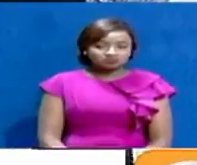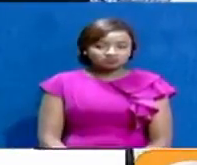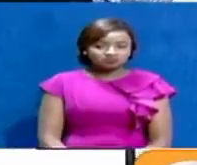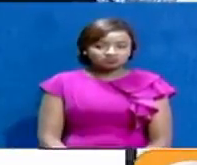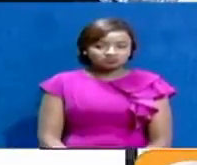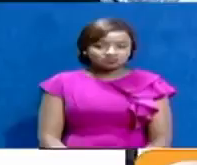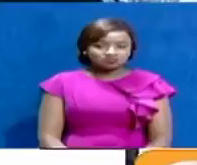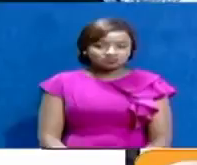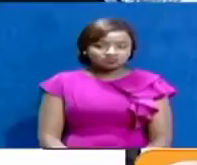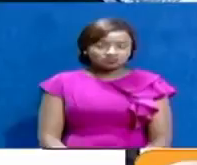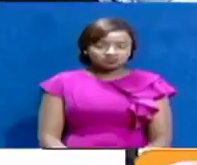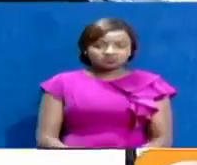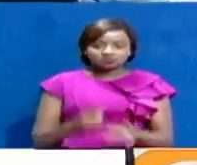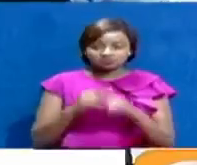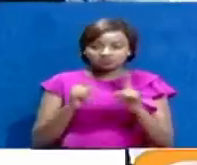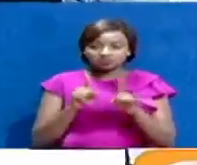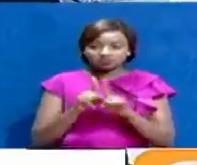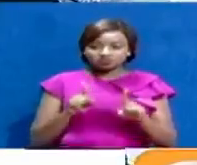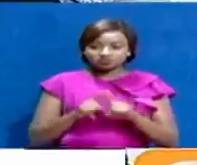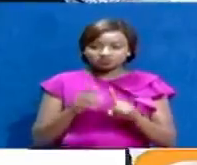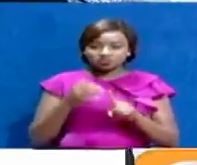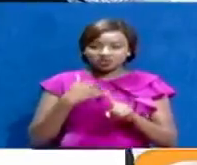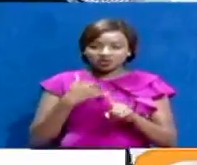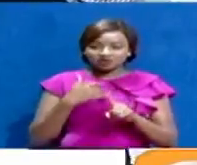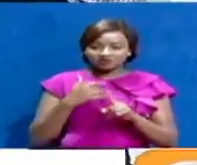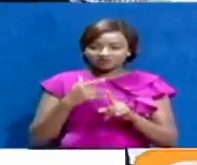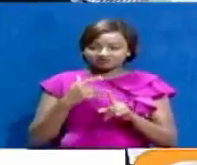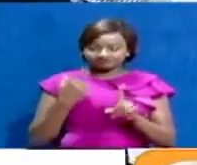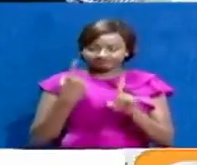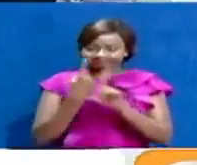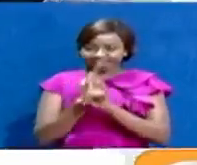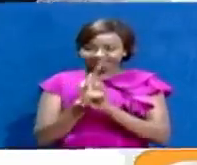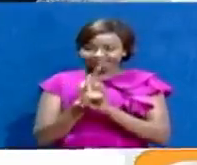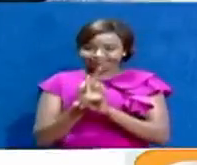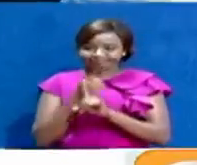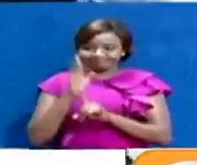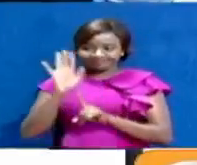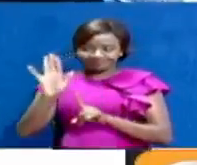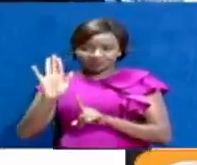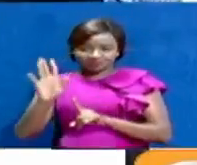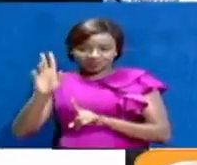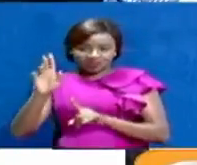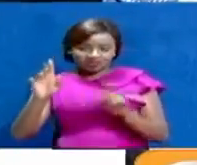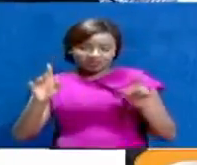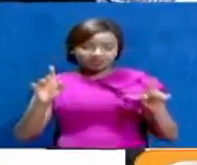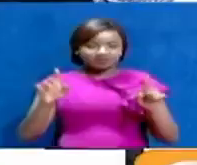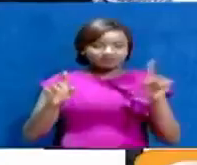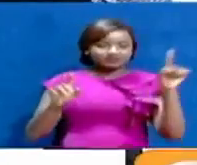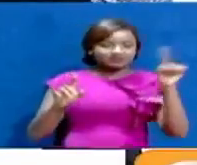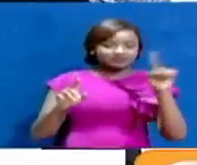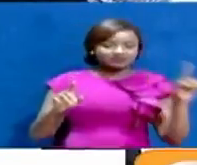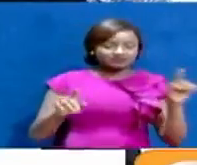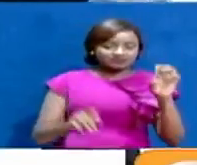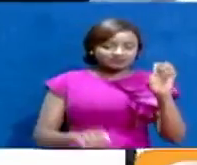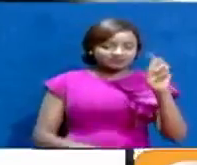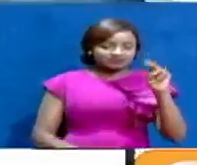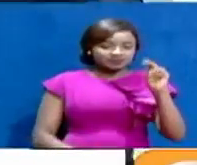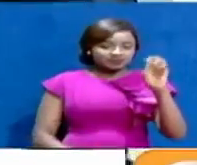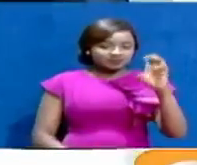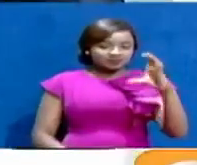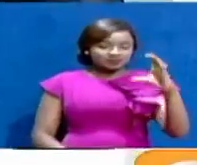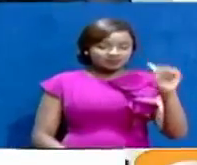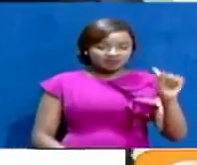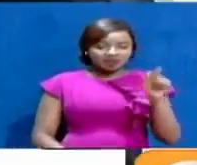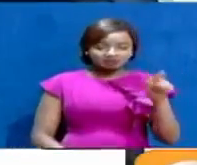when it comes to Europe and the AstraZeneca vaccine, which is the one we have in Kenya. What is the whole controversy?